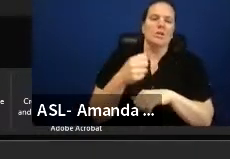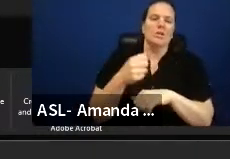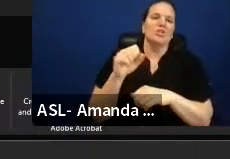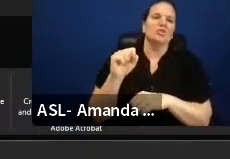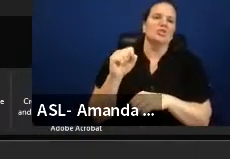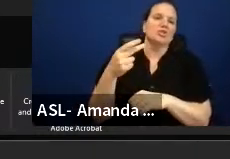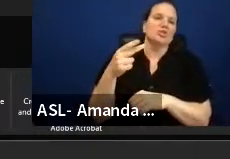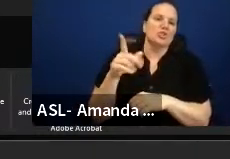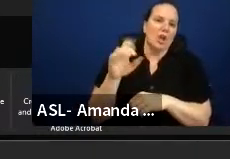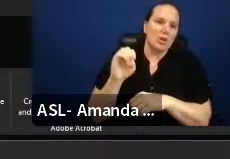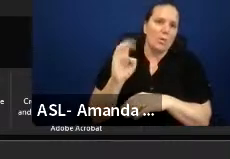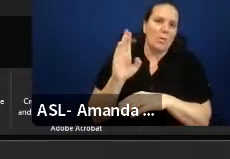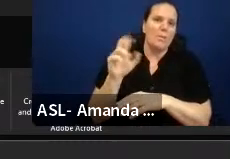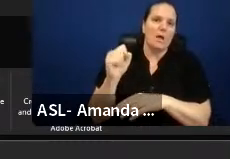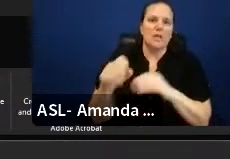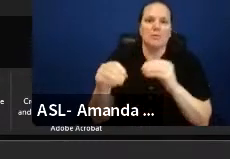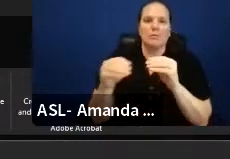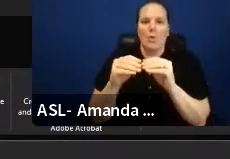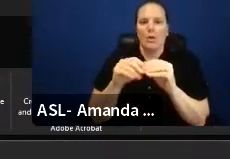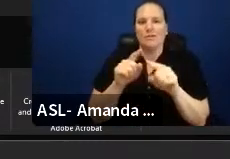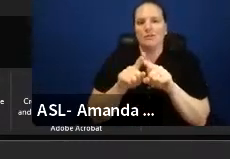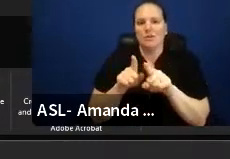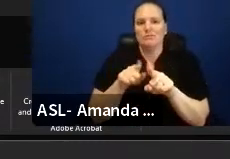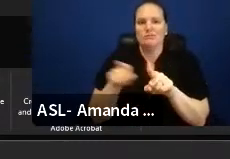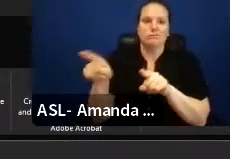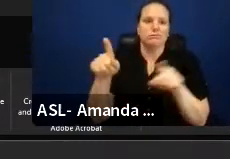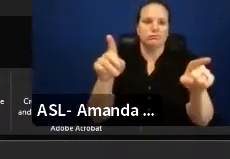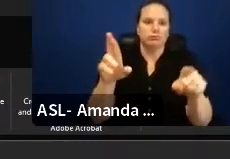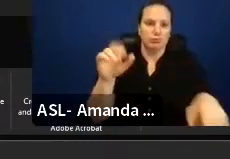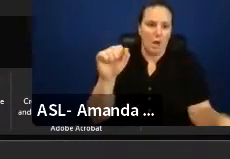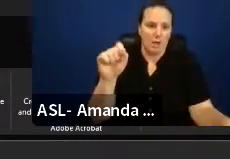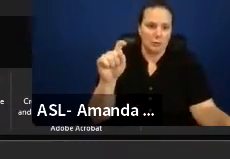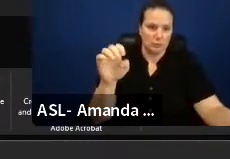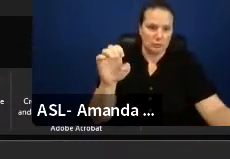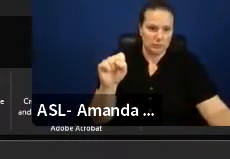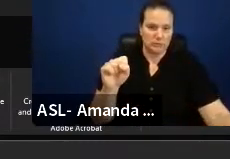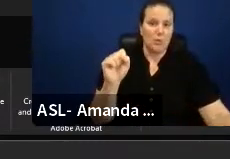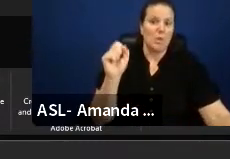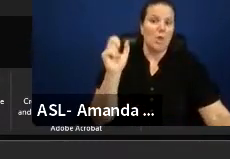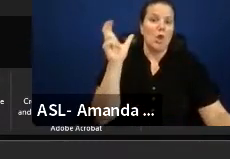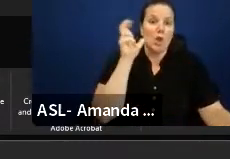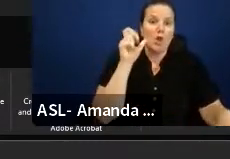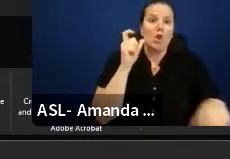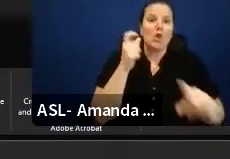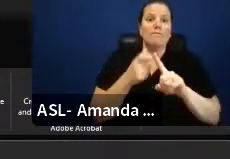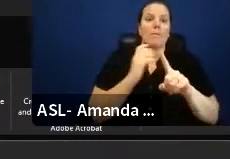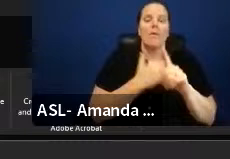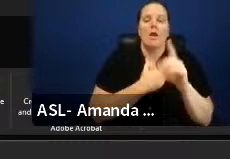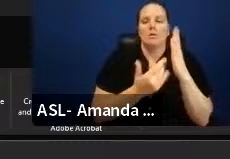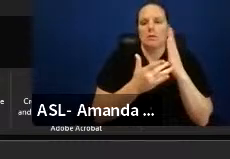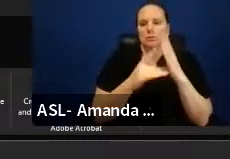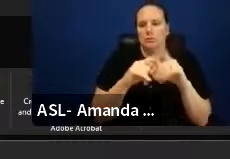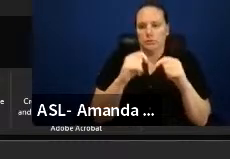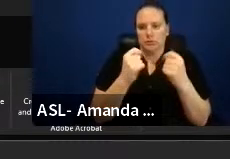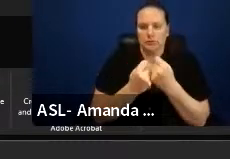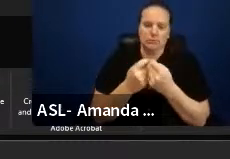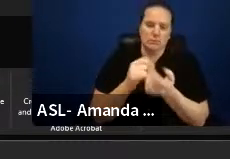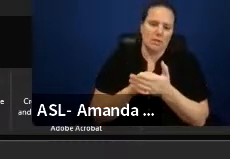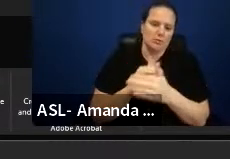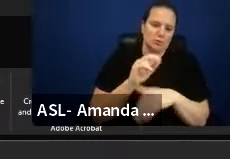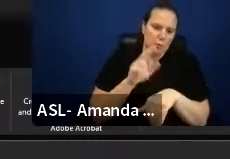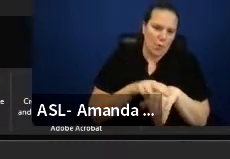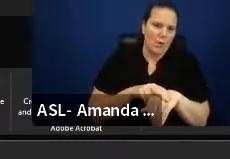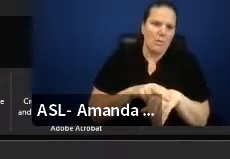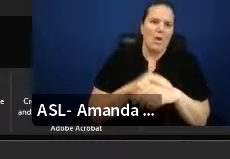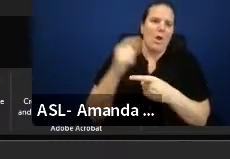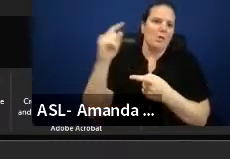and additional routes. And so we wanted to note that we have heard from our technical teams that this is normal